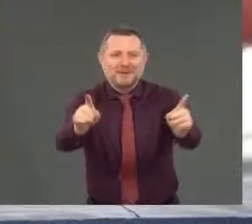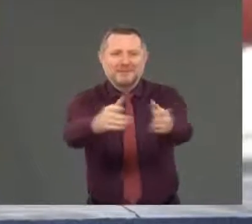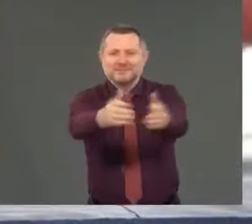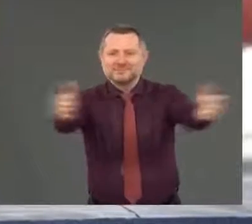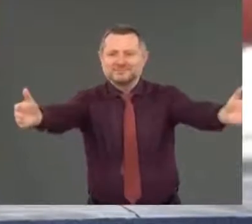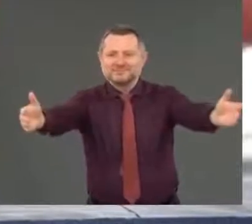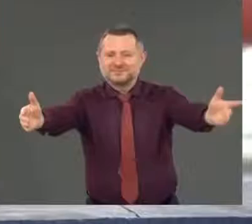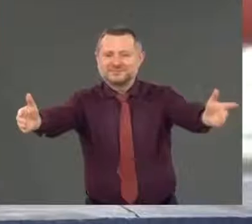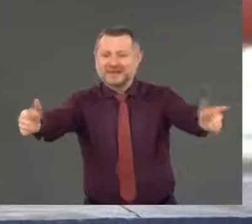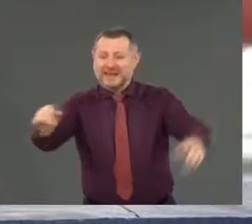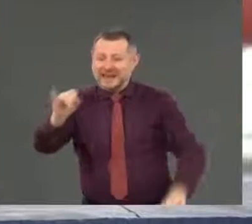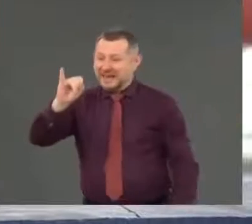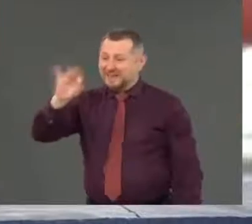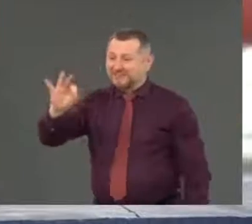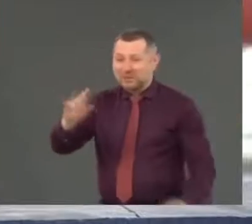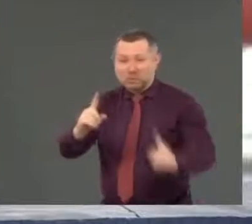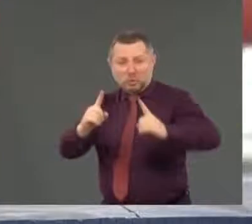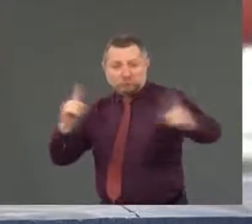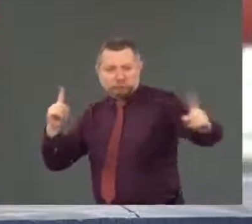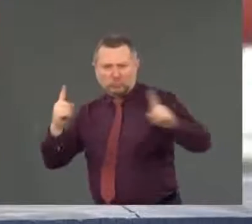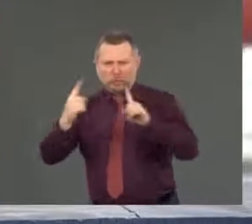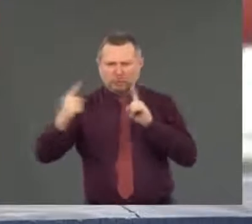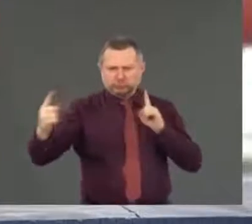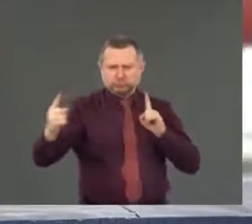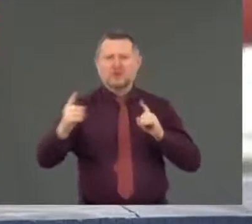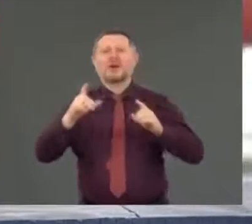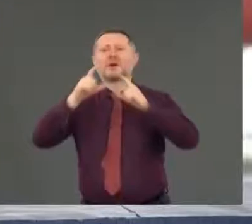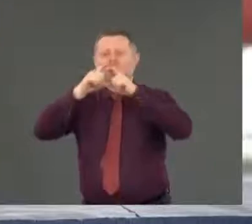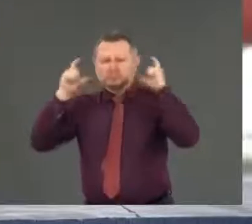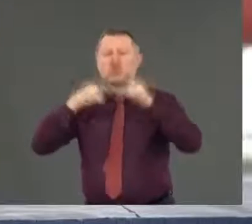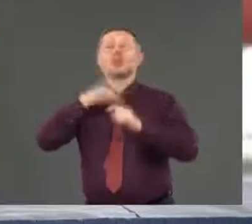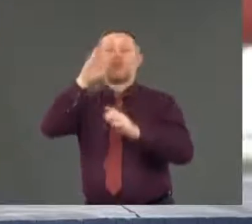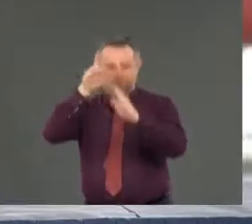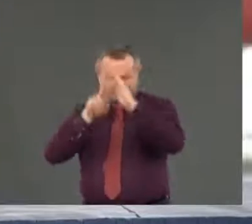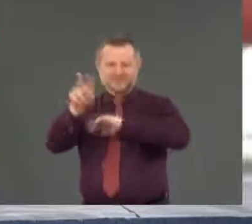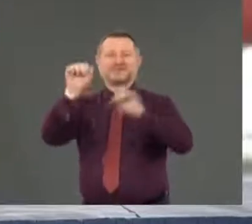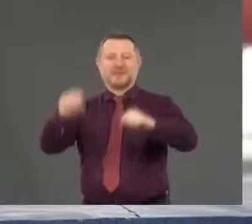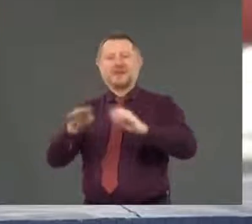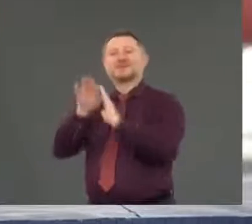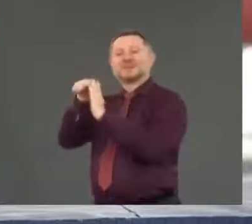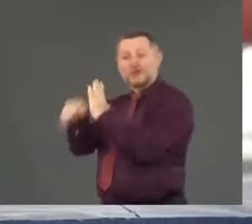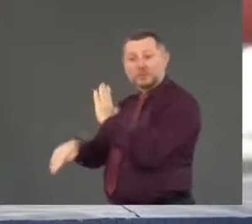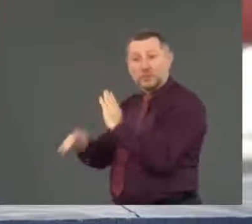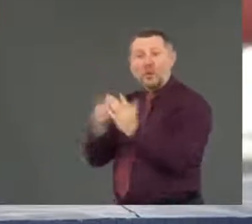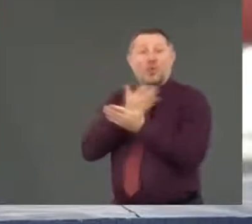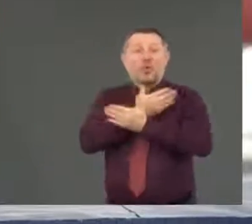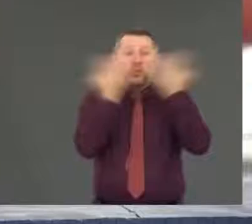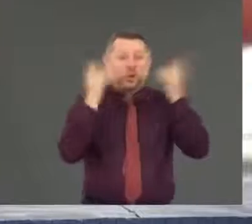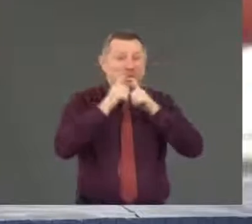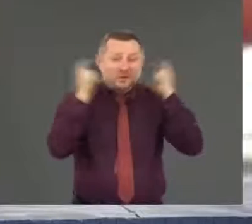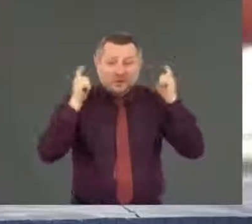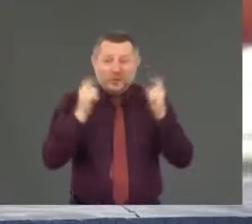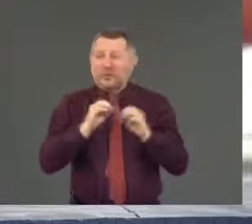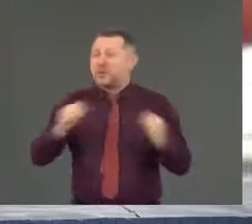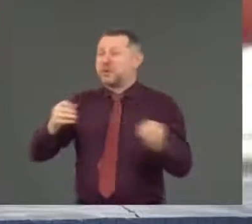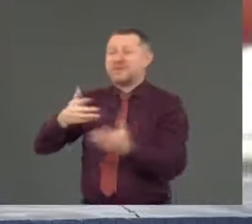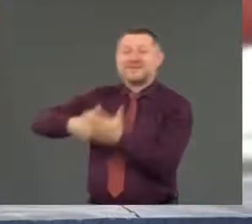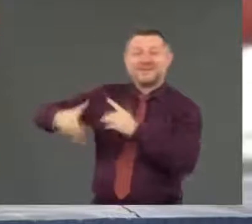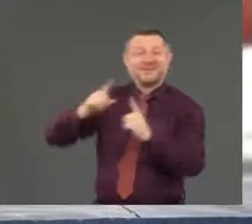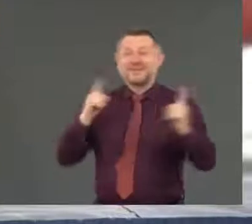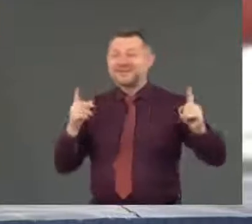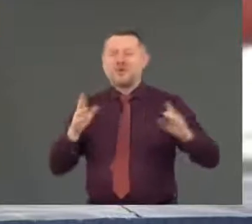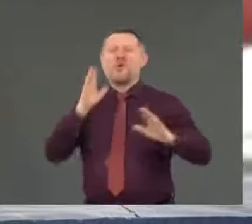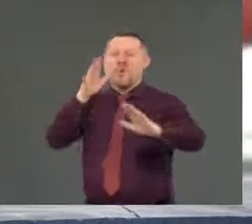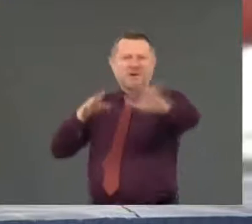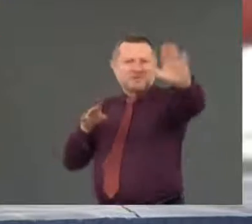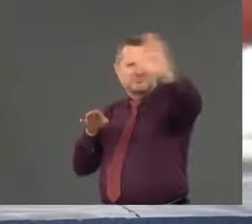you what the infection rate is 3, 4, 5 days from now. And if they're not smart, the number will go